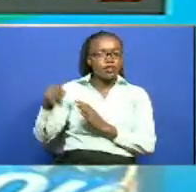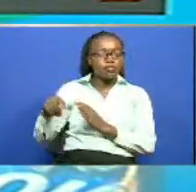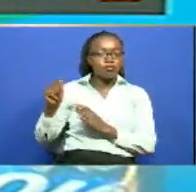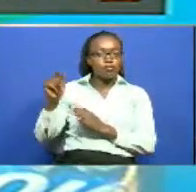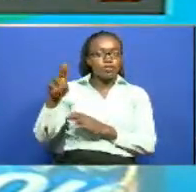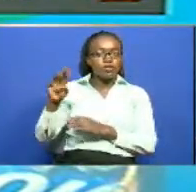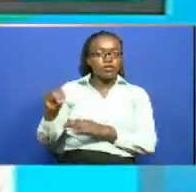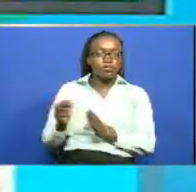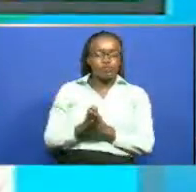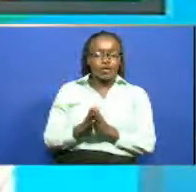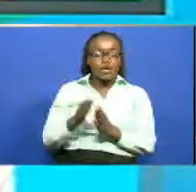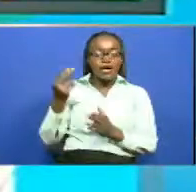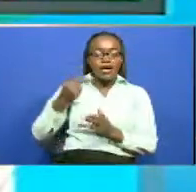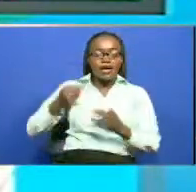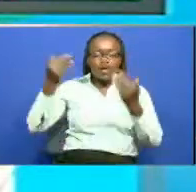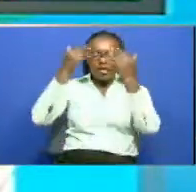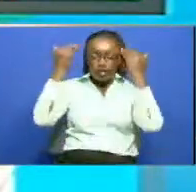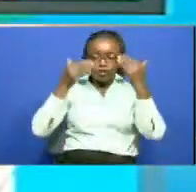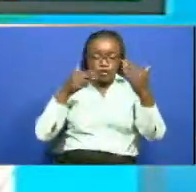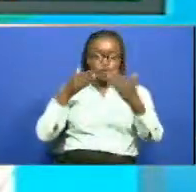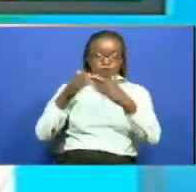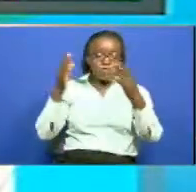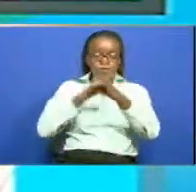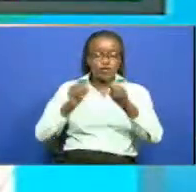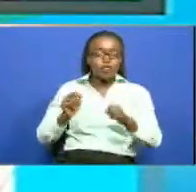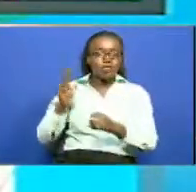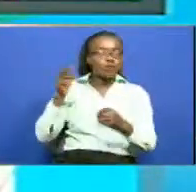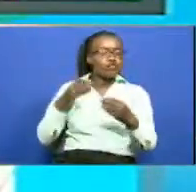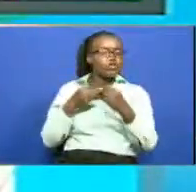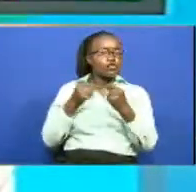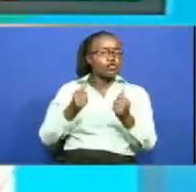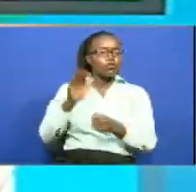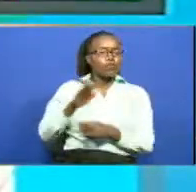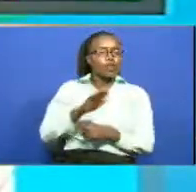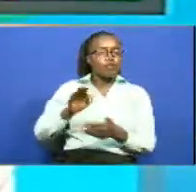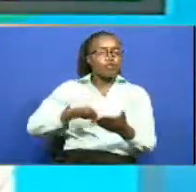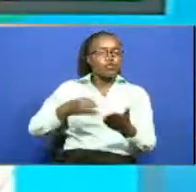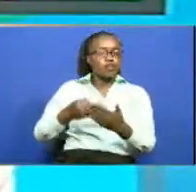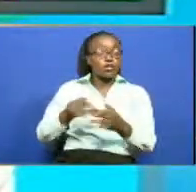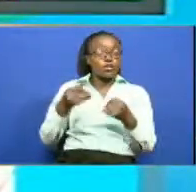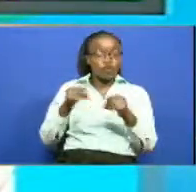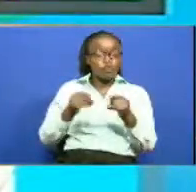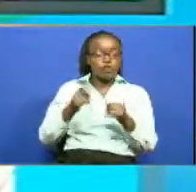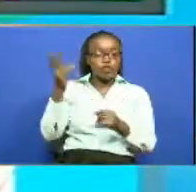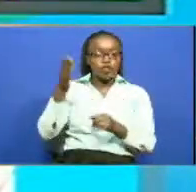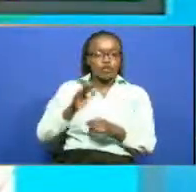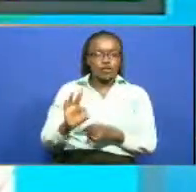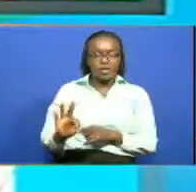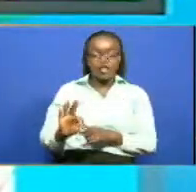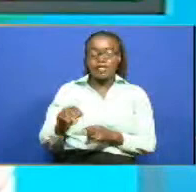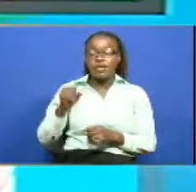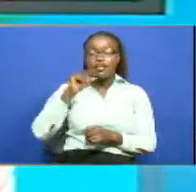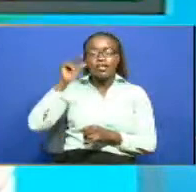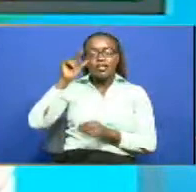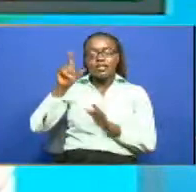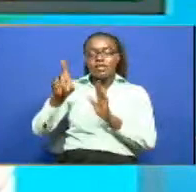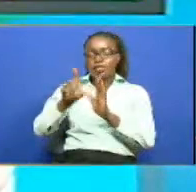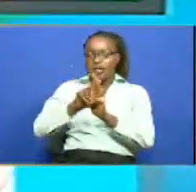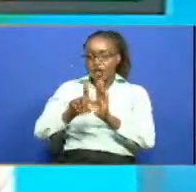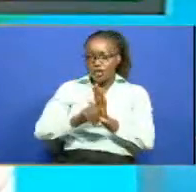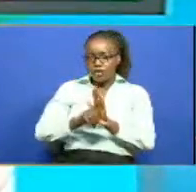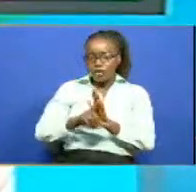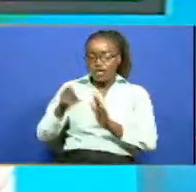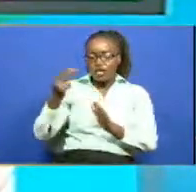blocked President Uhuru Kenyatta from dissolving Parliament for failing to implement the 2/3 gender law. High Court Judge Weldon